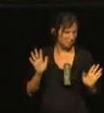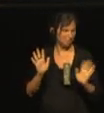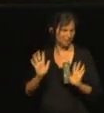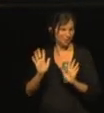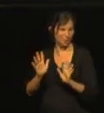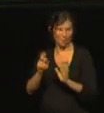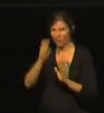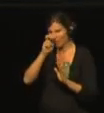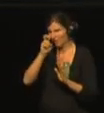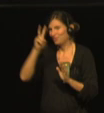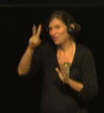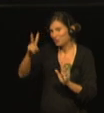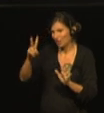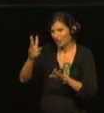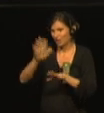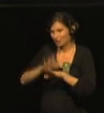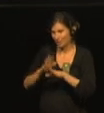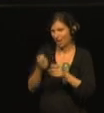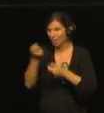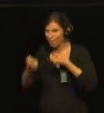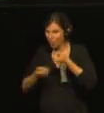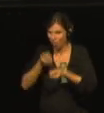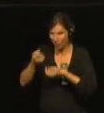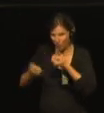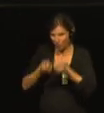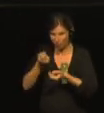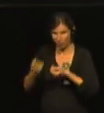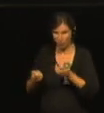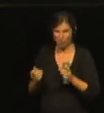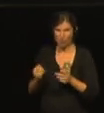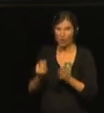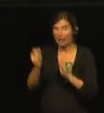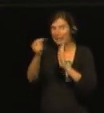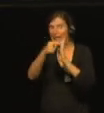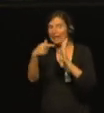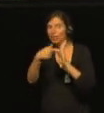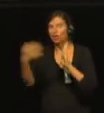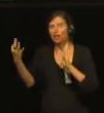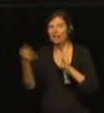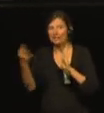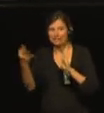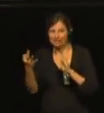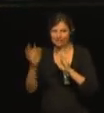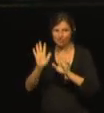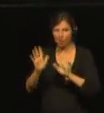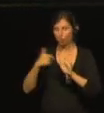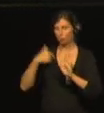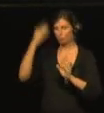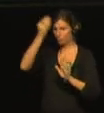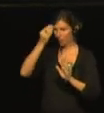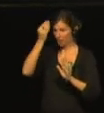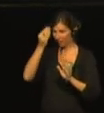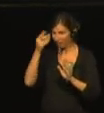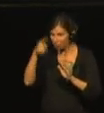this indicator. But I hope you will understand, and if not, you can always